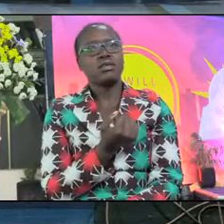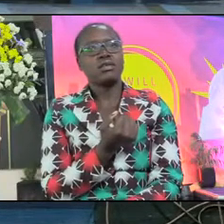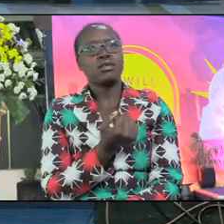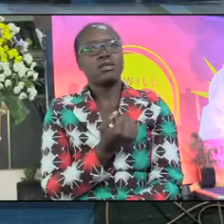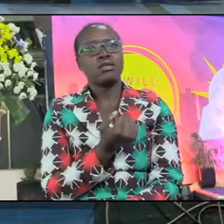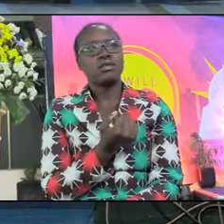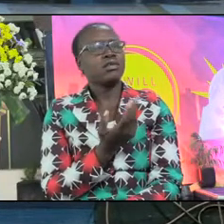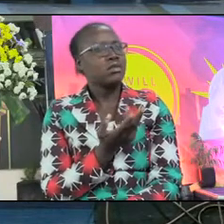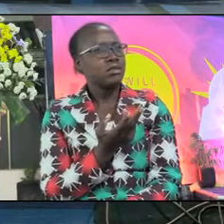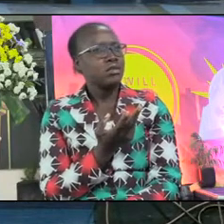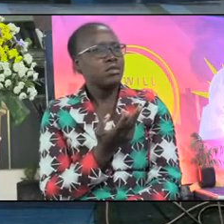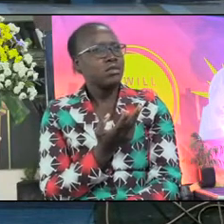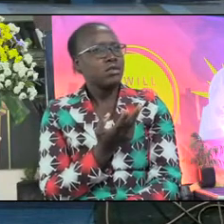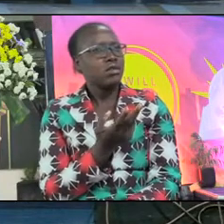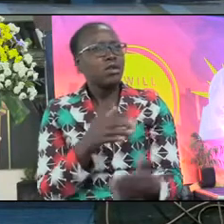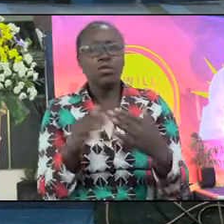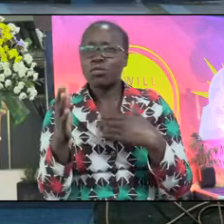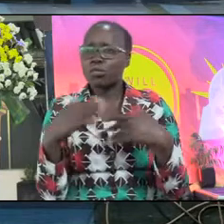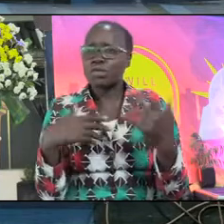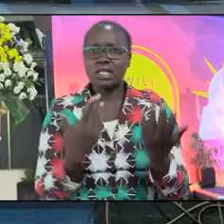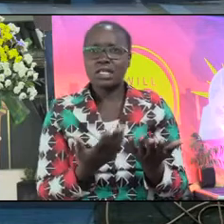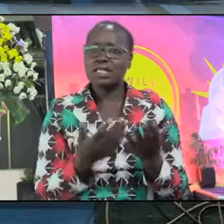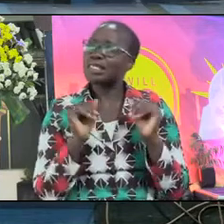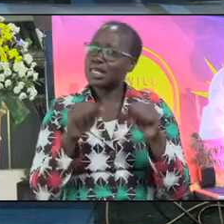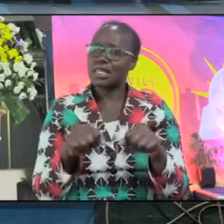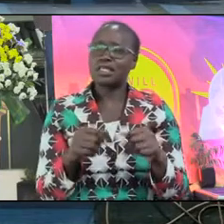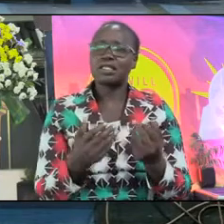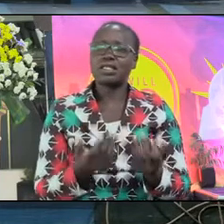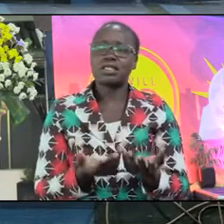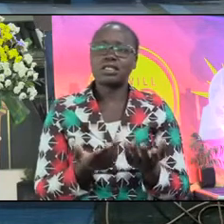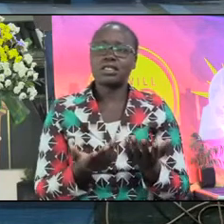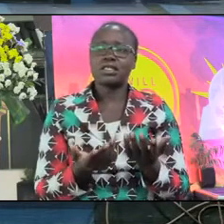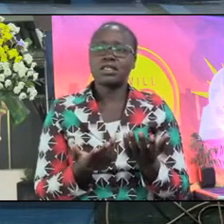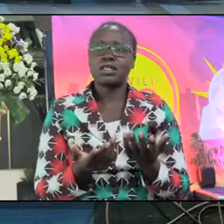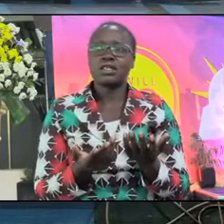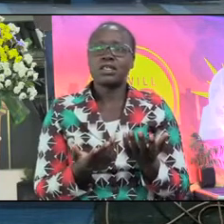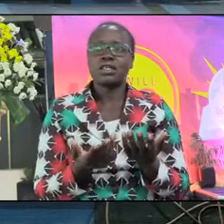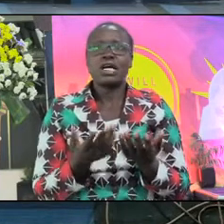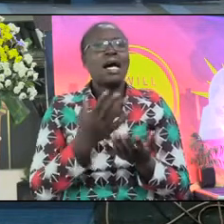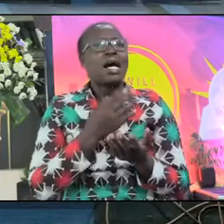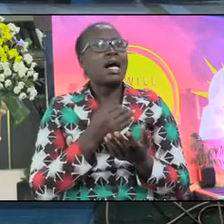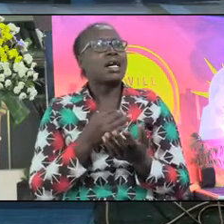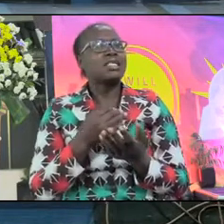Why are you looking at me cross-eyed? Yes.